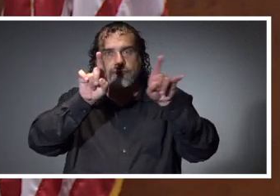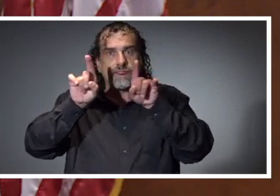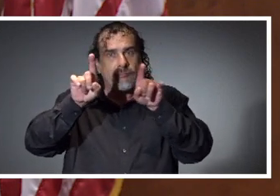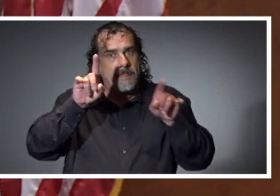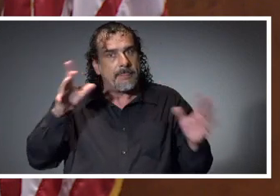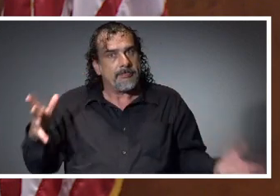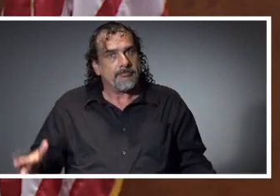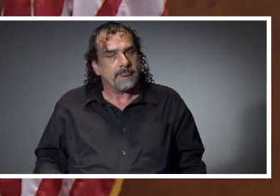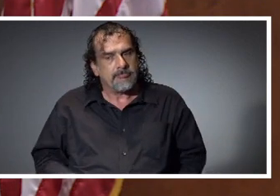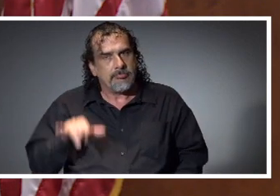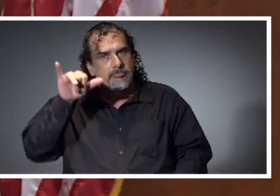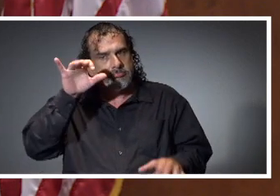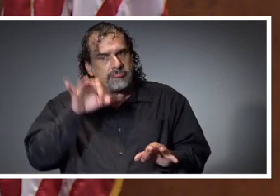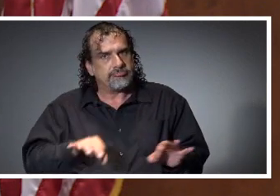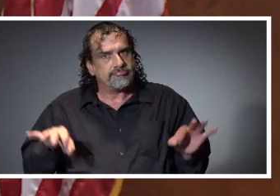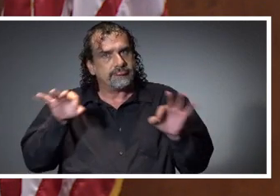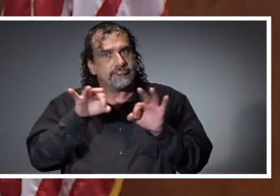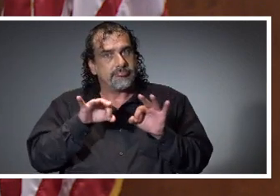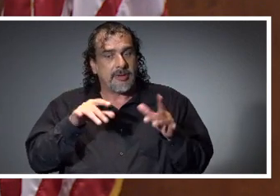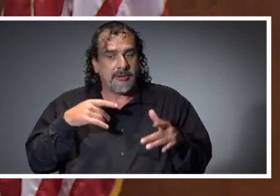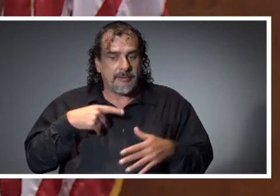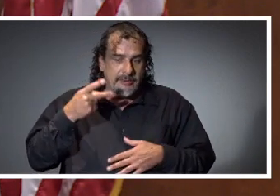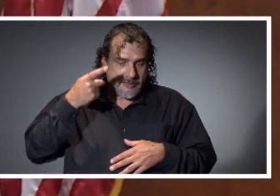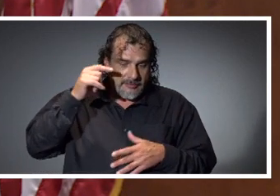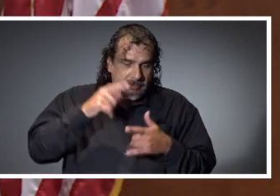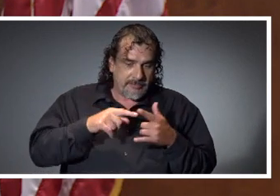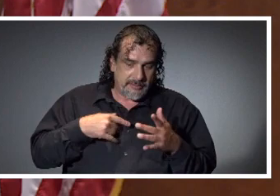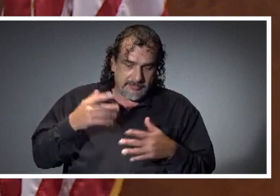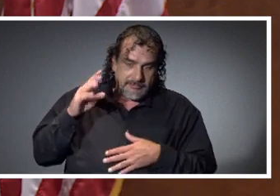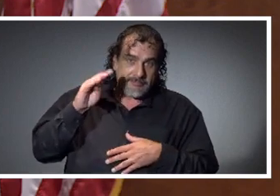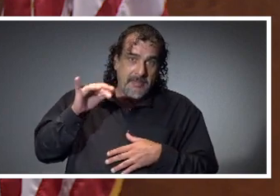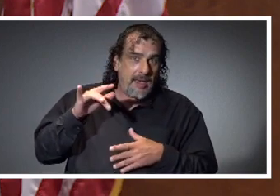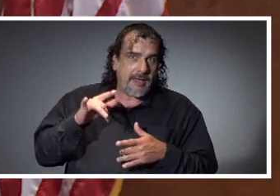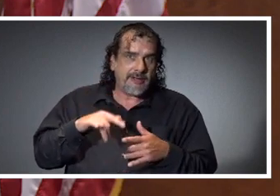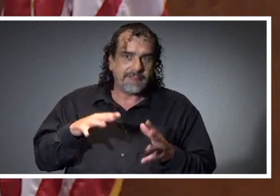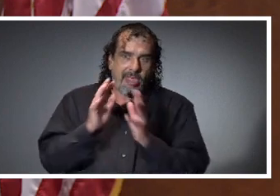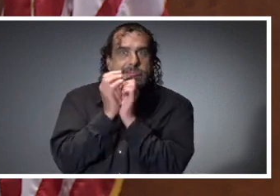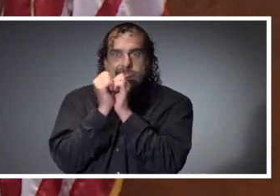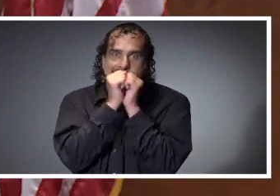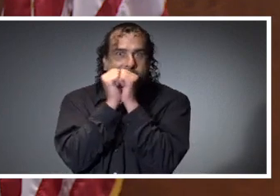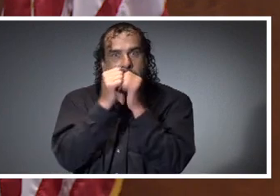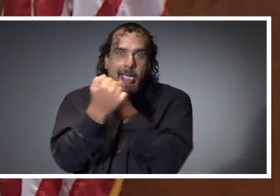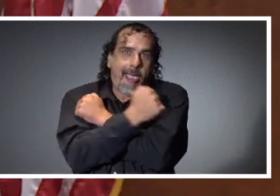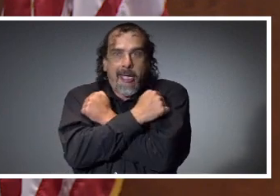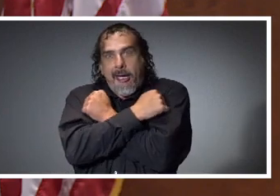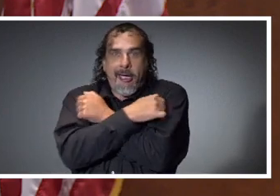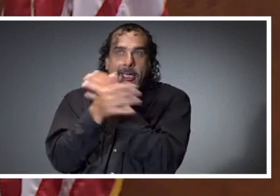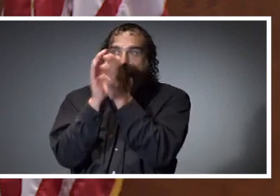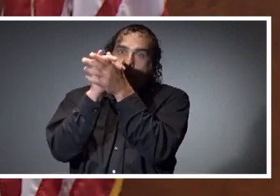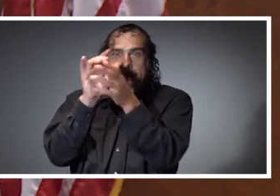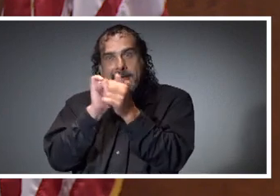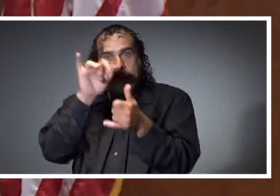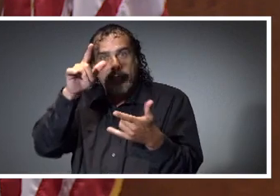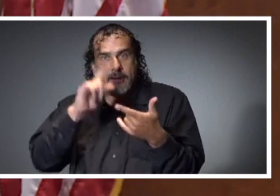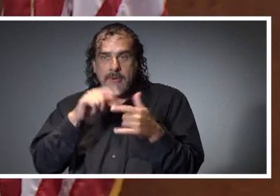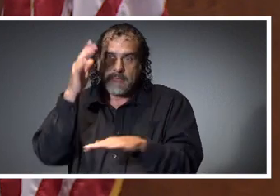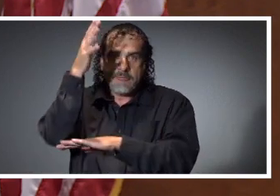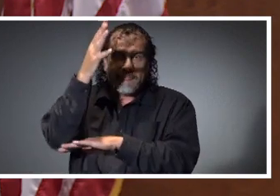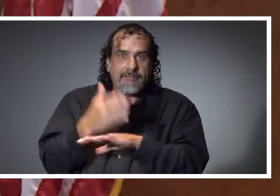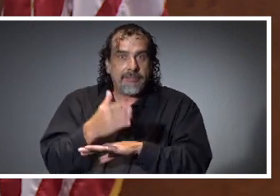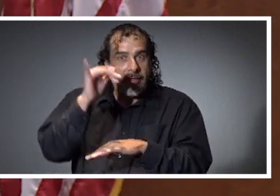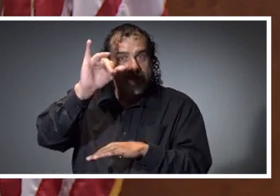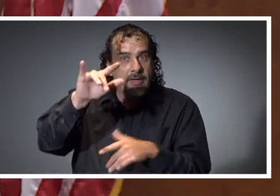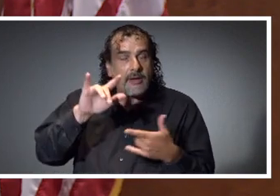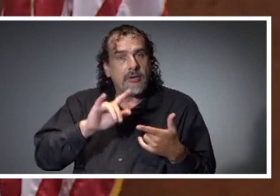that's a far cry from where they were back a couple of months ago. And so that tells me that there's more and more